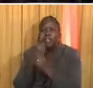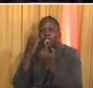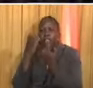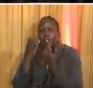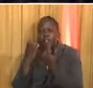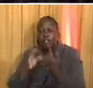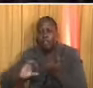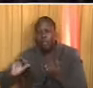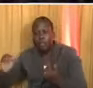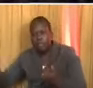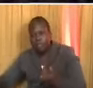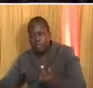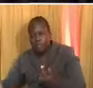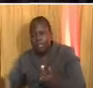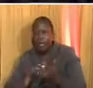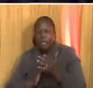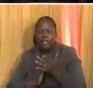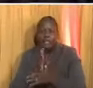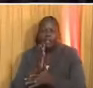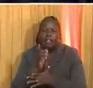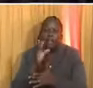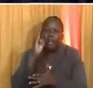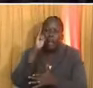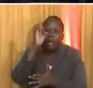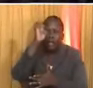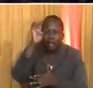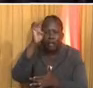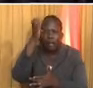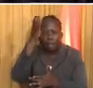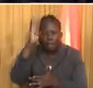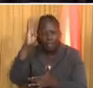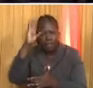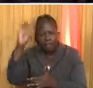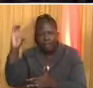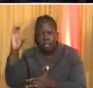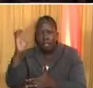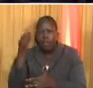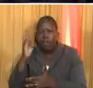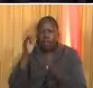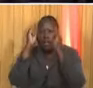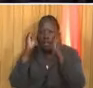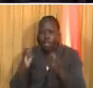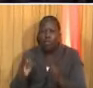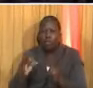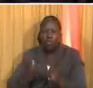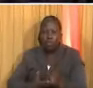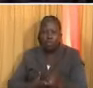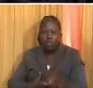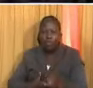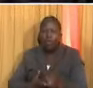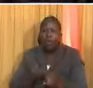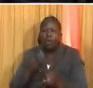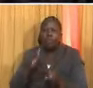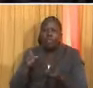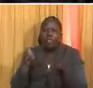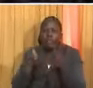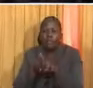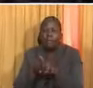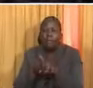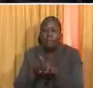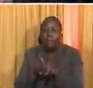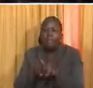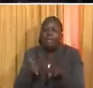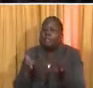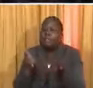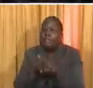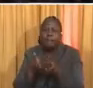the IBC to delimit the boundaries on the new constituencies on the single criterion. It